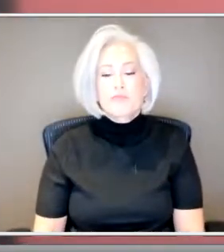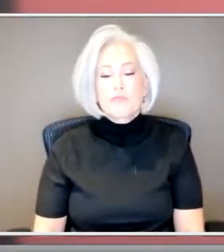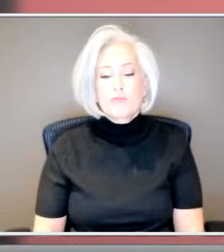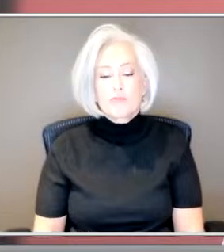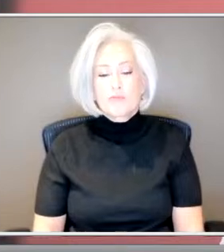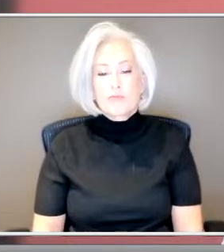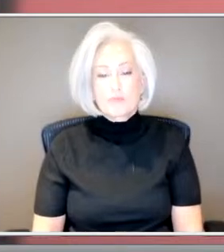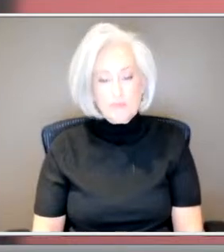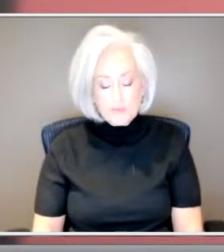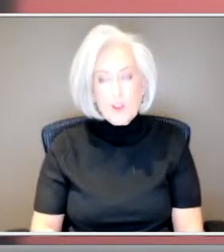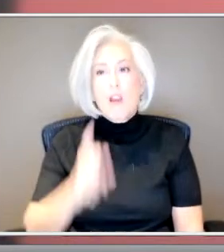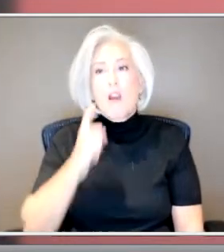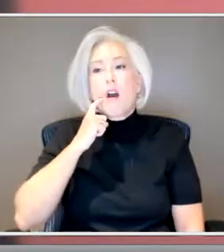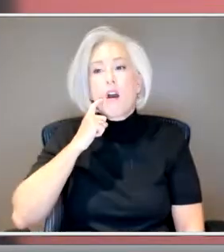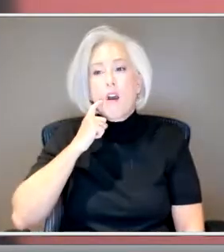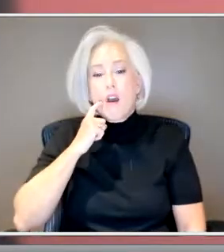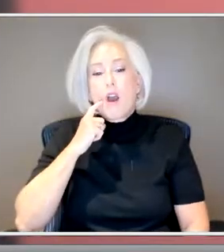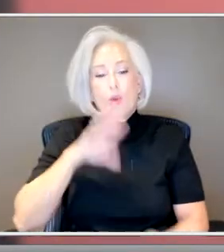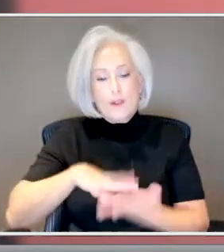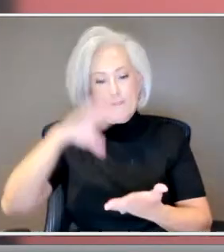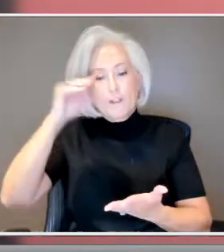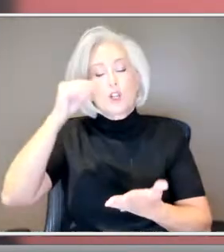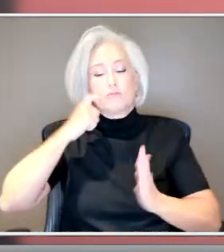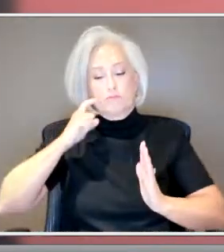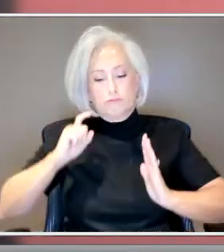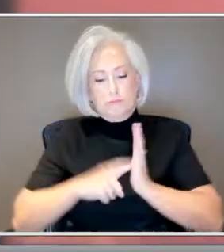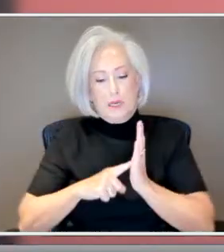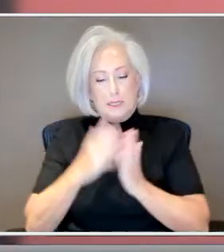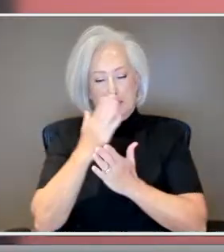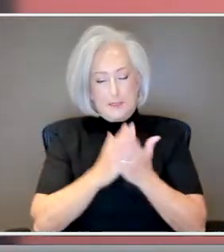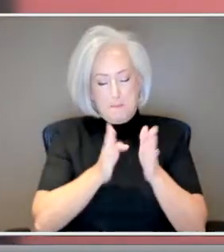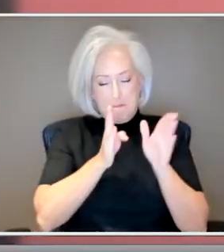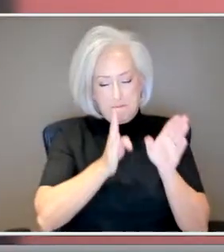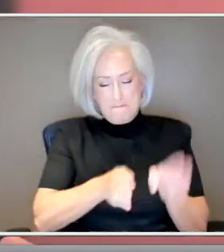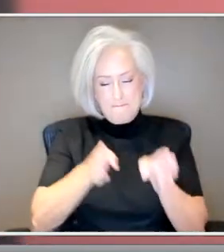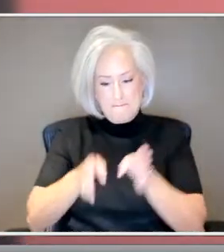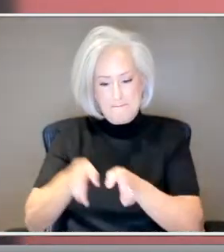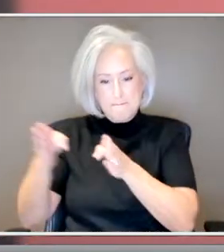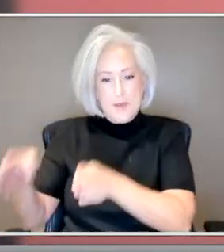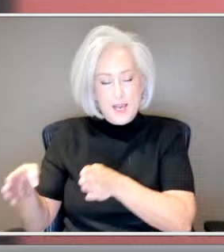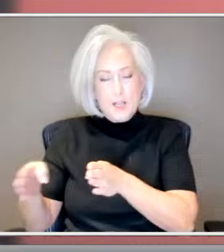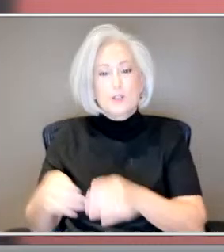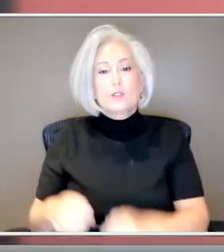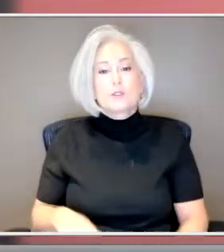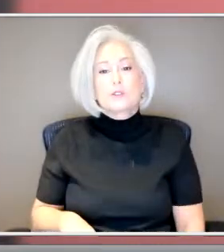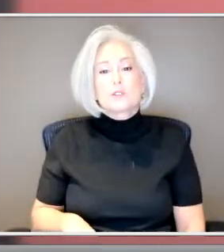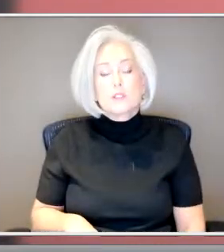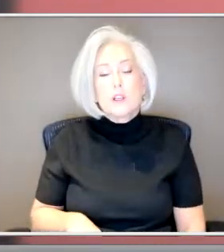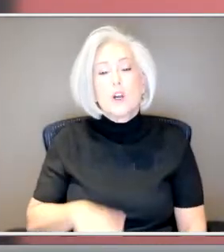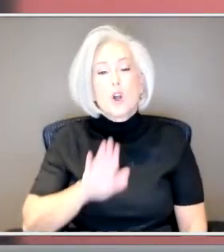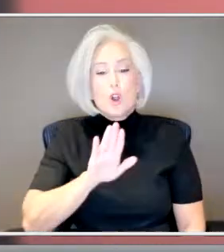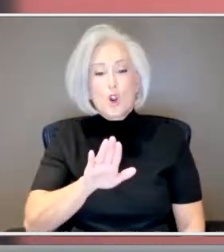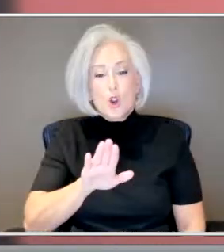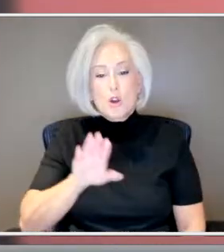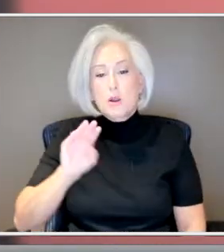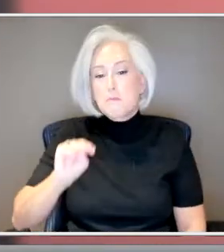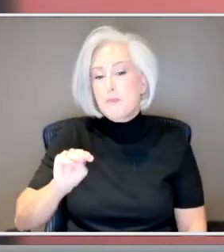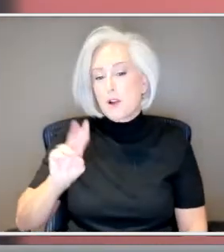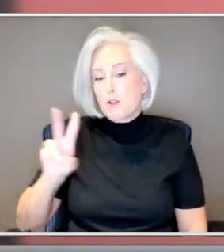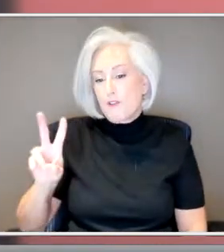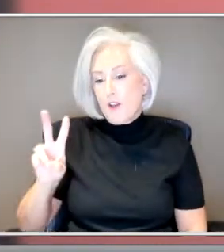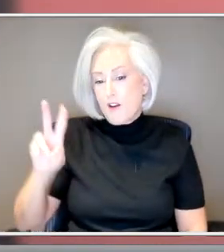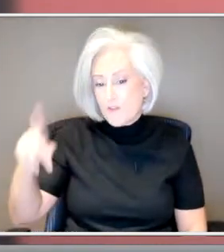to recognize certain patterns. For one thing, the type of mitral valve prolapse that Addison has is